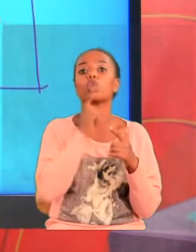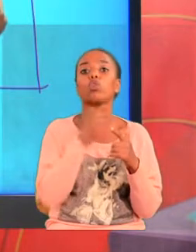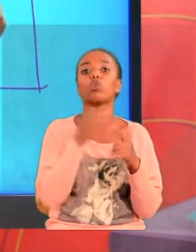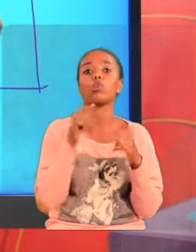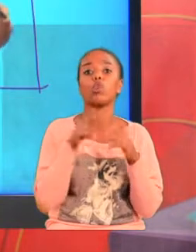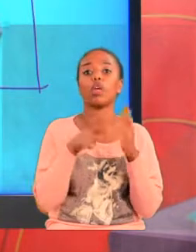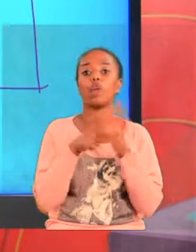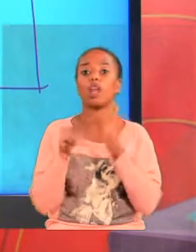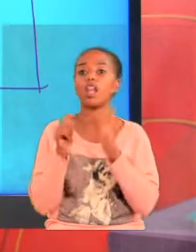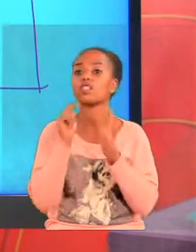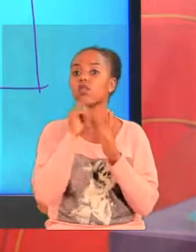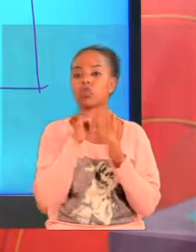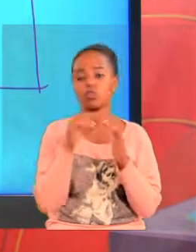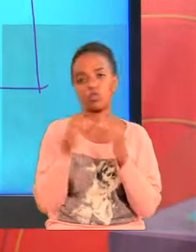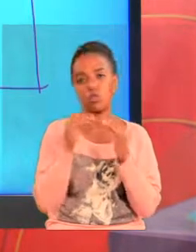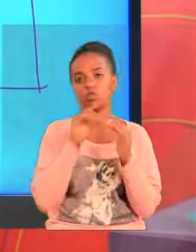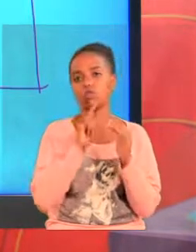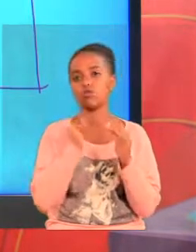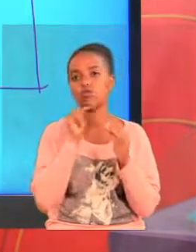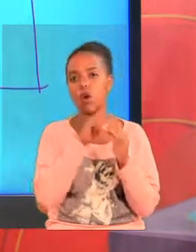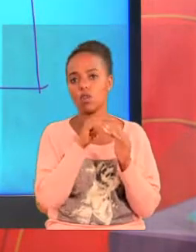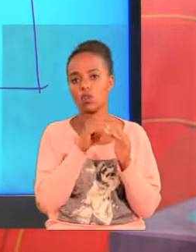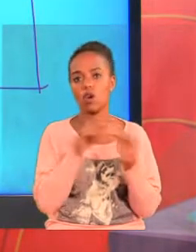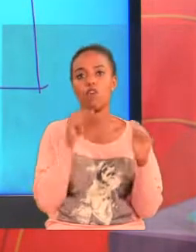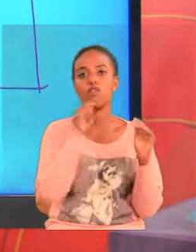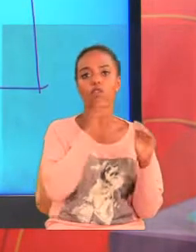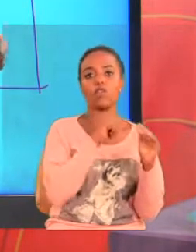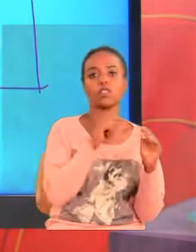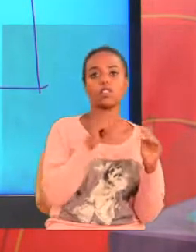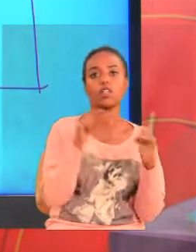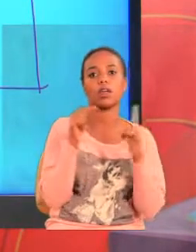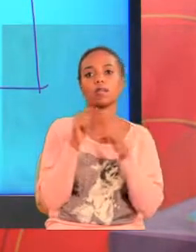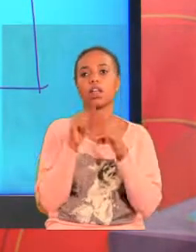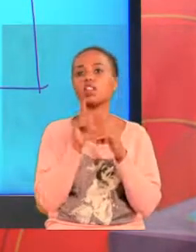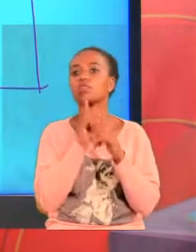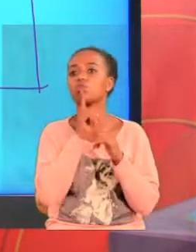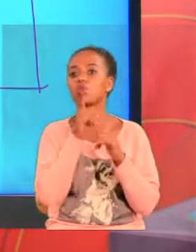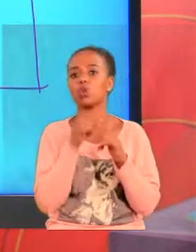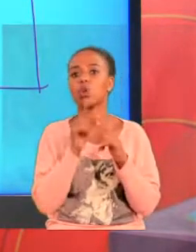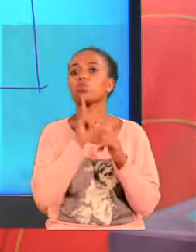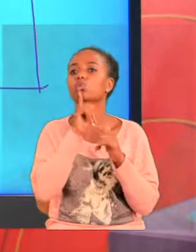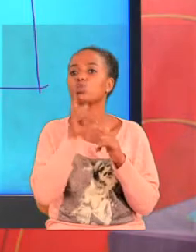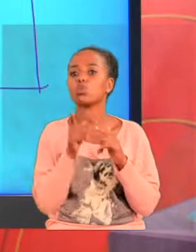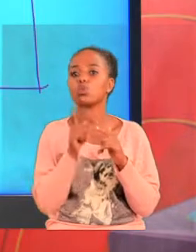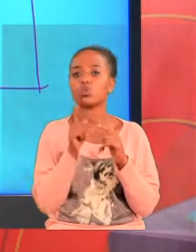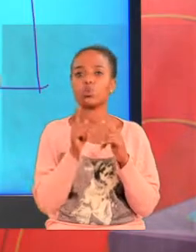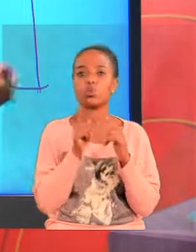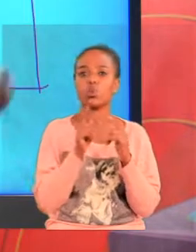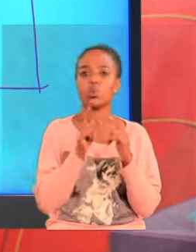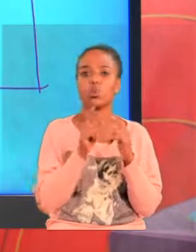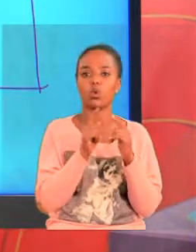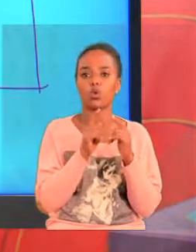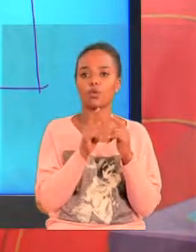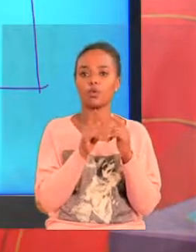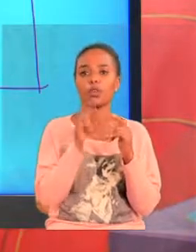is false. And false implies true. It is true. And false implies false. It is